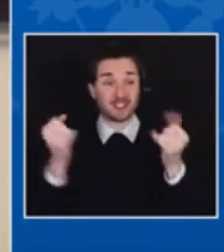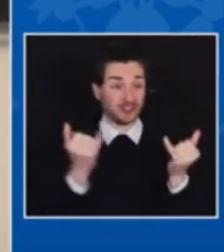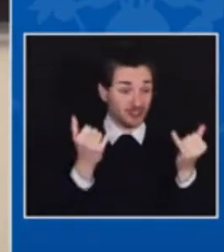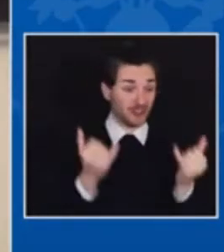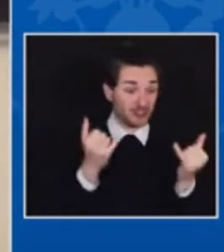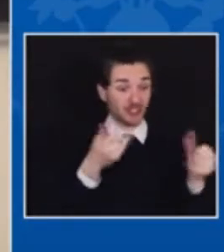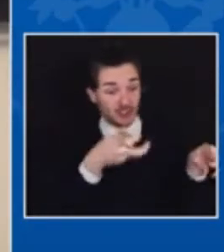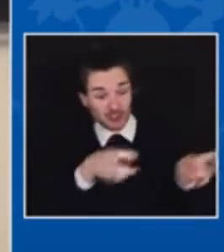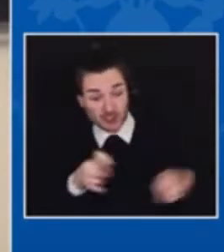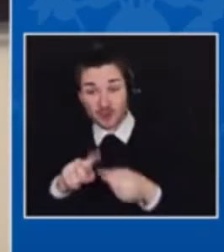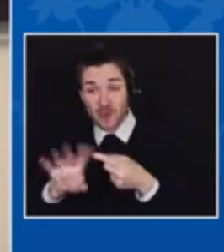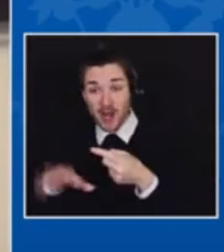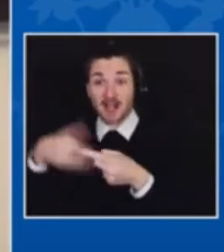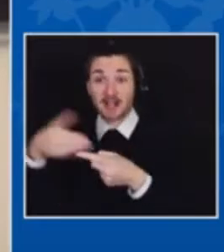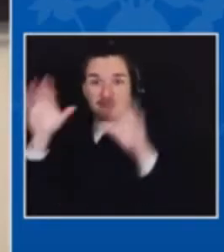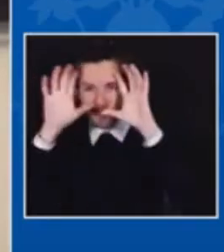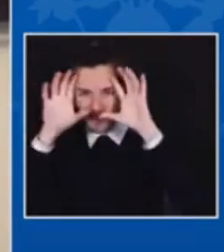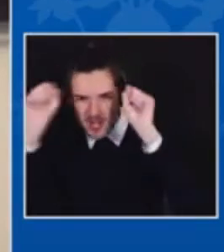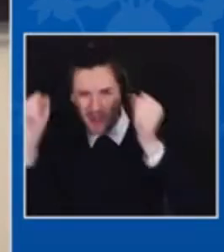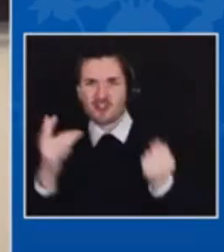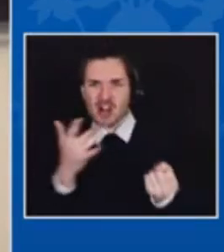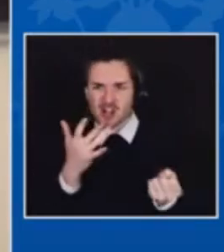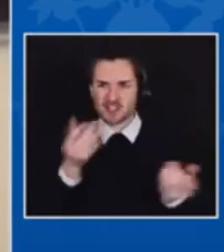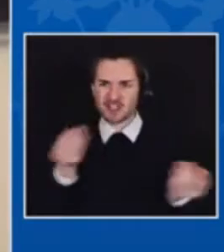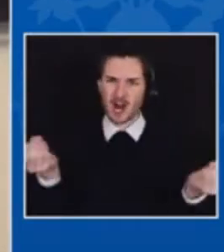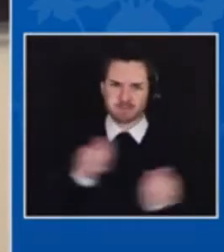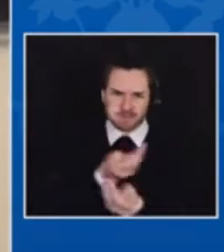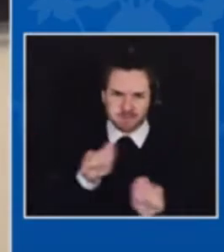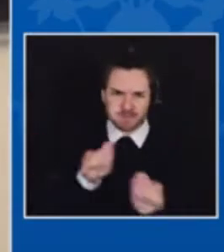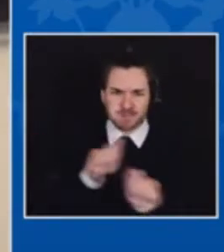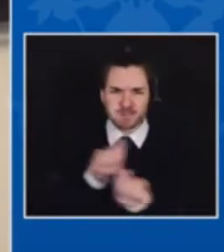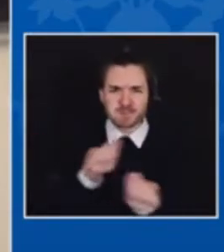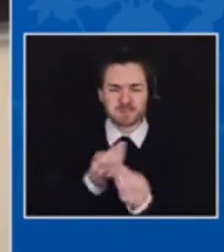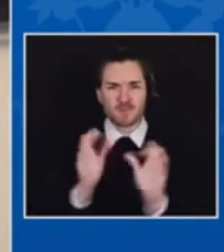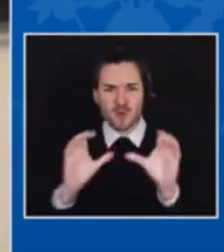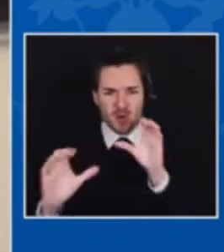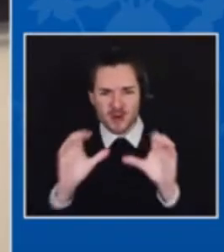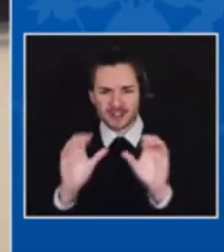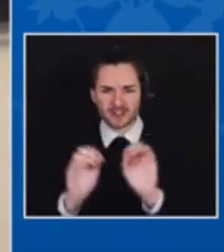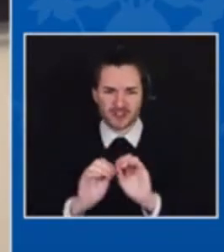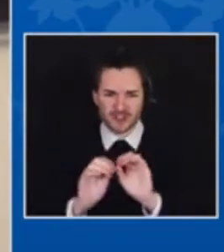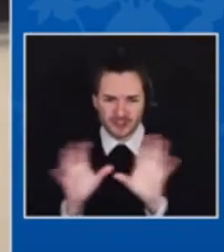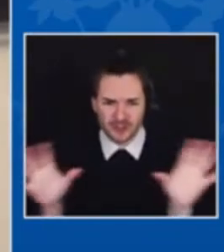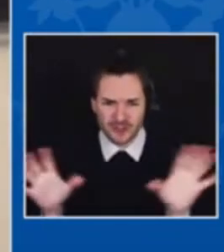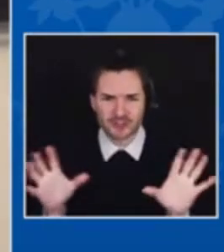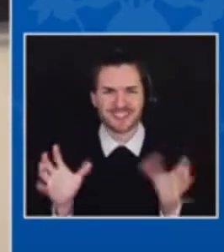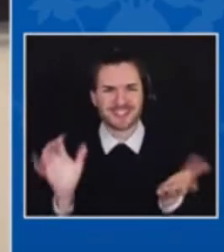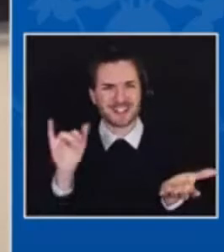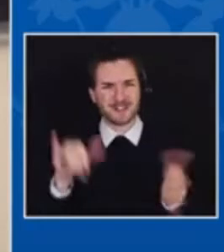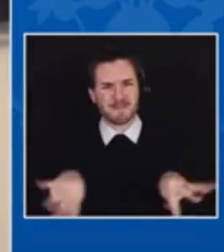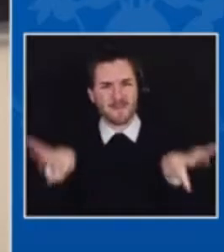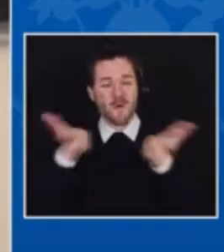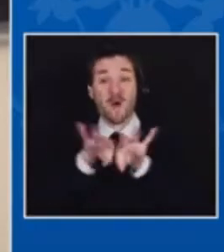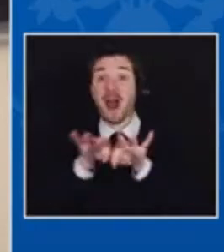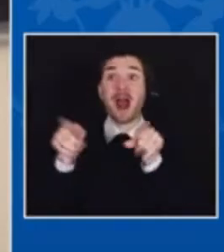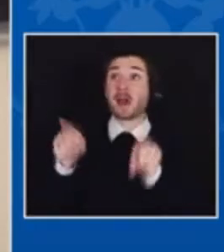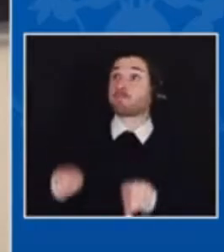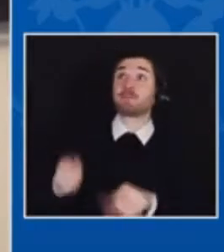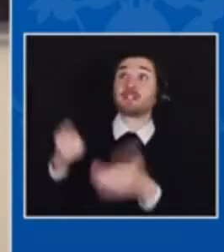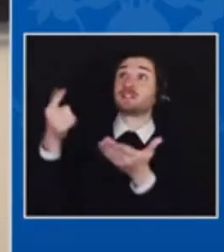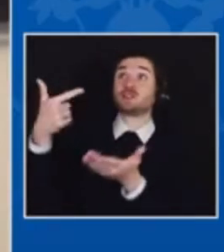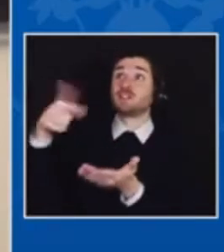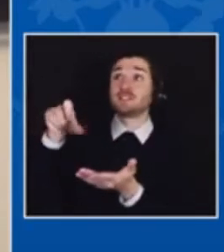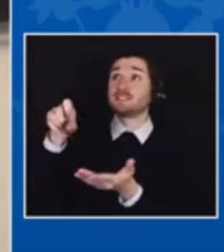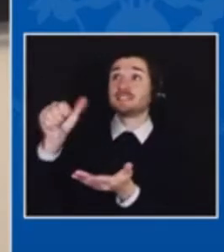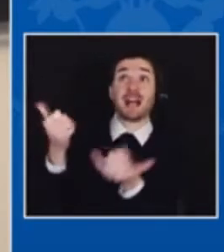aren't but we would love it if this afternoon or even during this call during this briefing if we learned that the GSA administrator